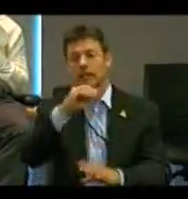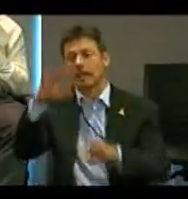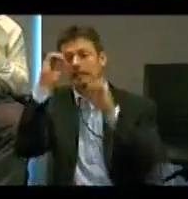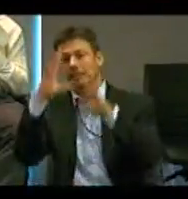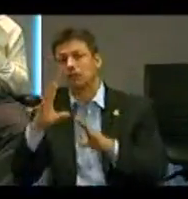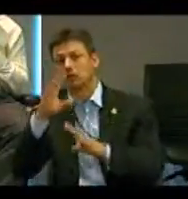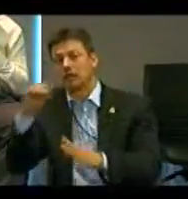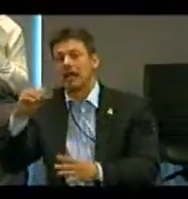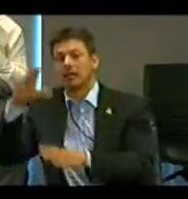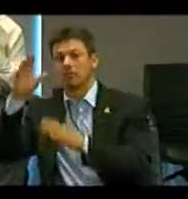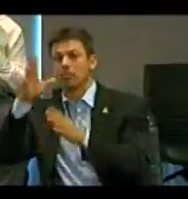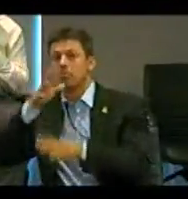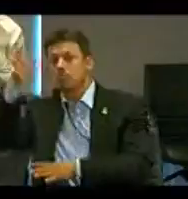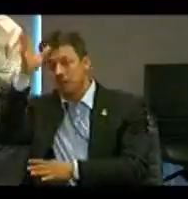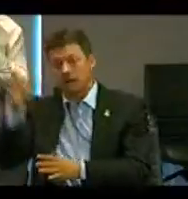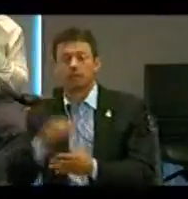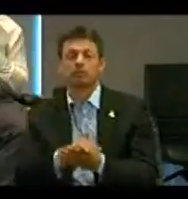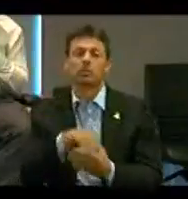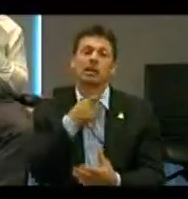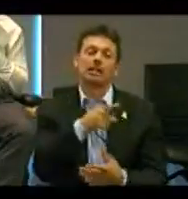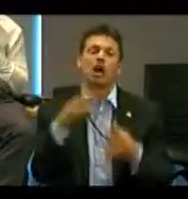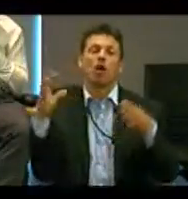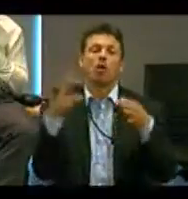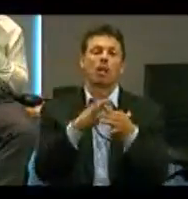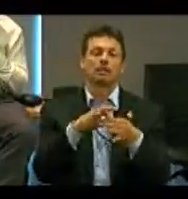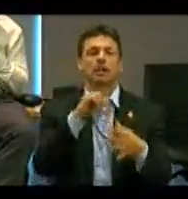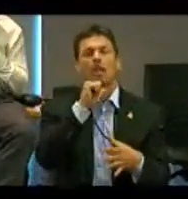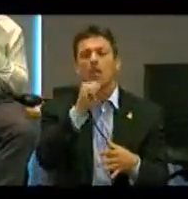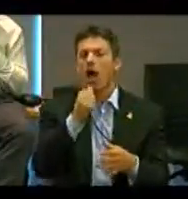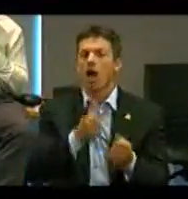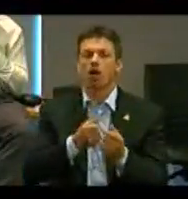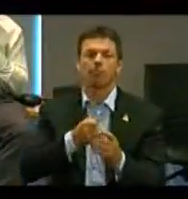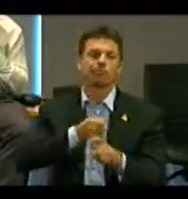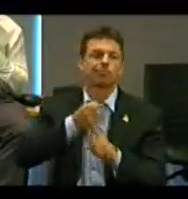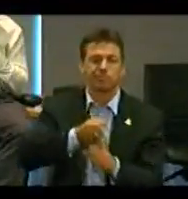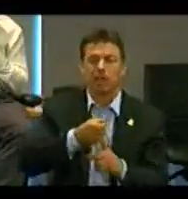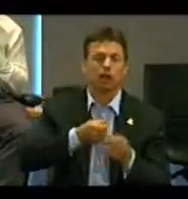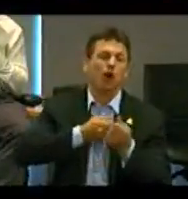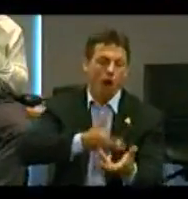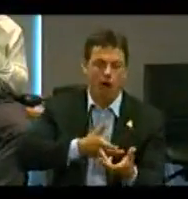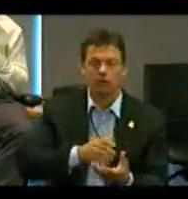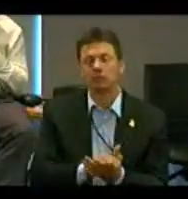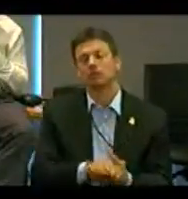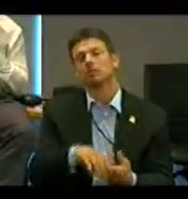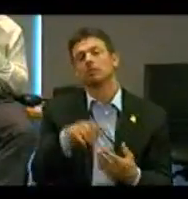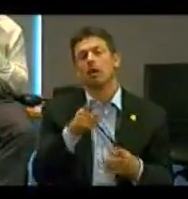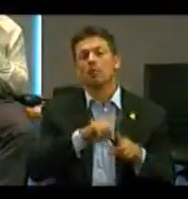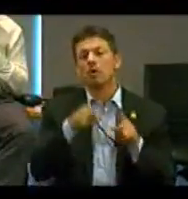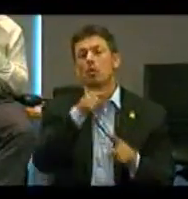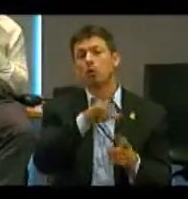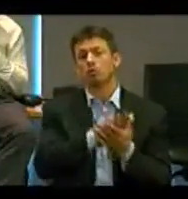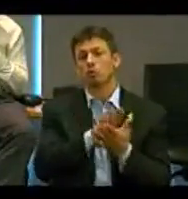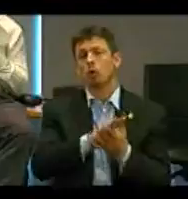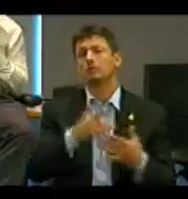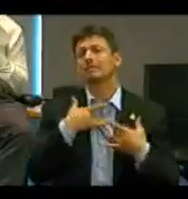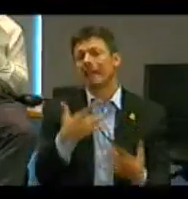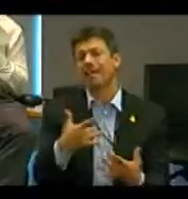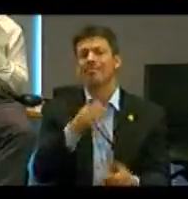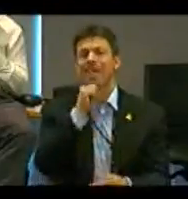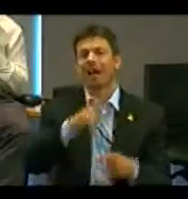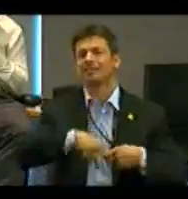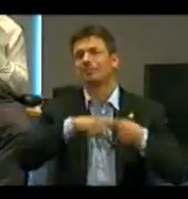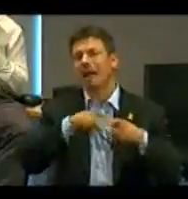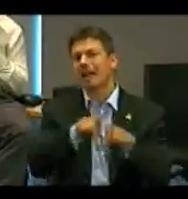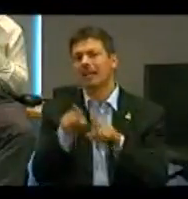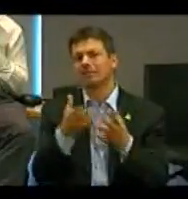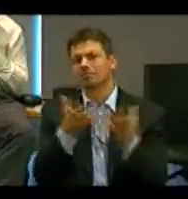is correlational, not causation, but all those schools were much lower suspending. So in other words, the